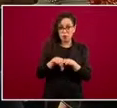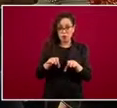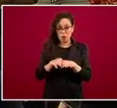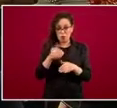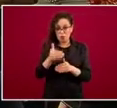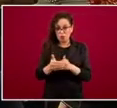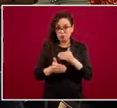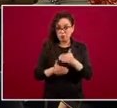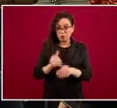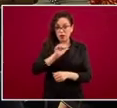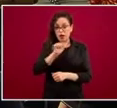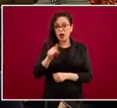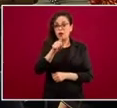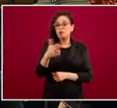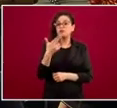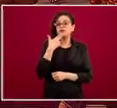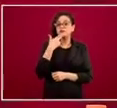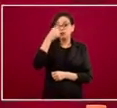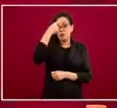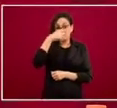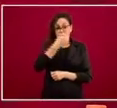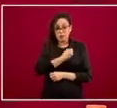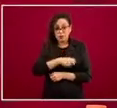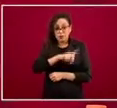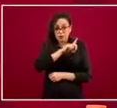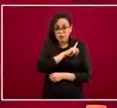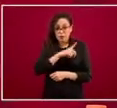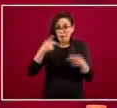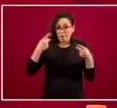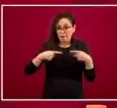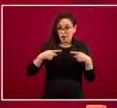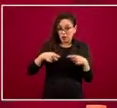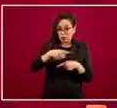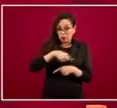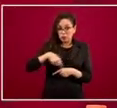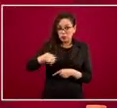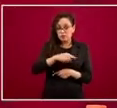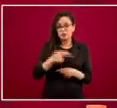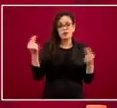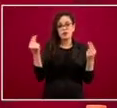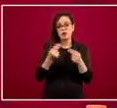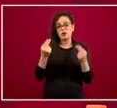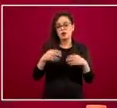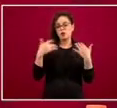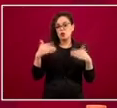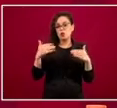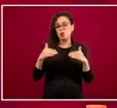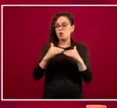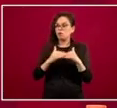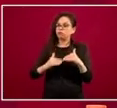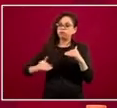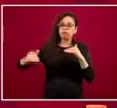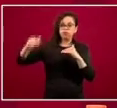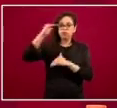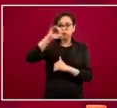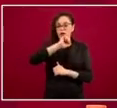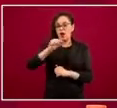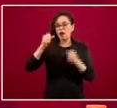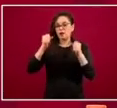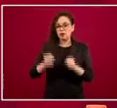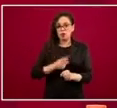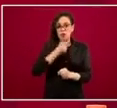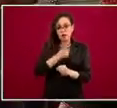The process of manufacturing of these devices, given their medical use, need to meet the